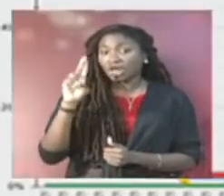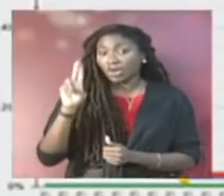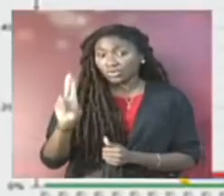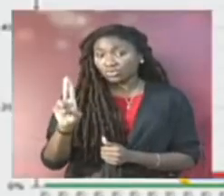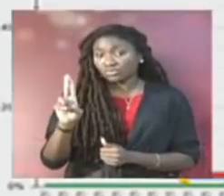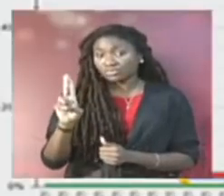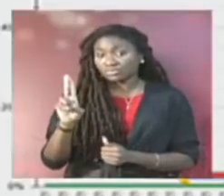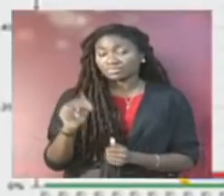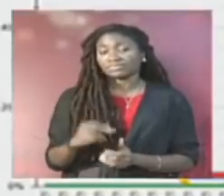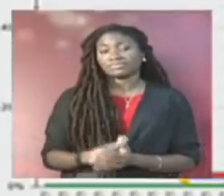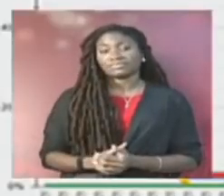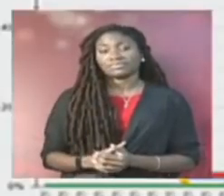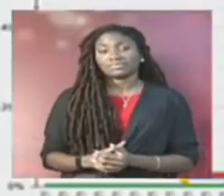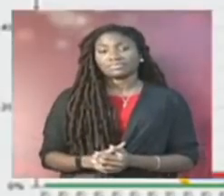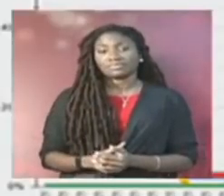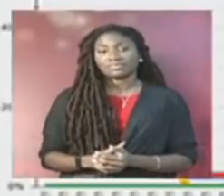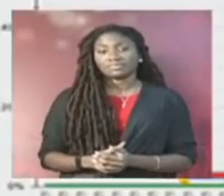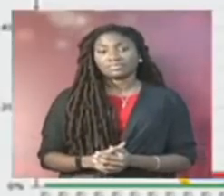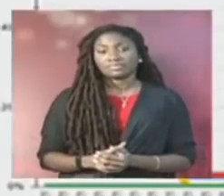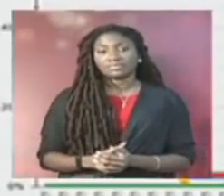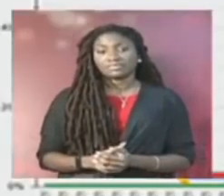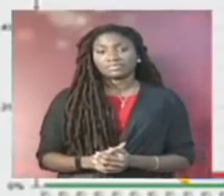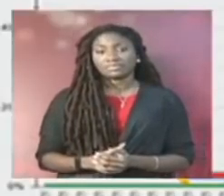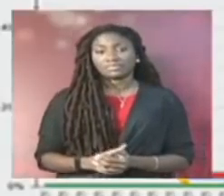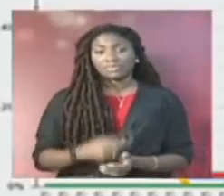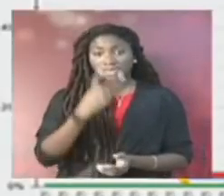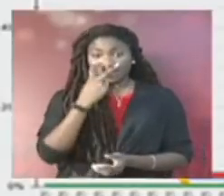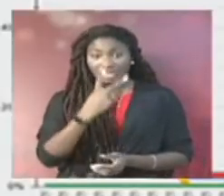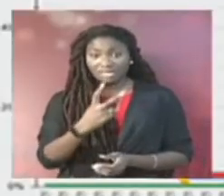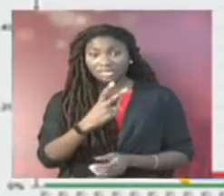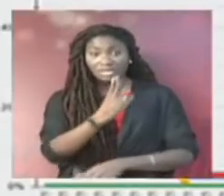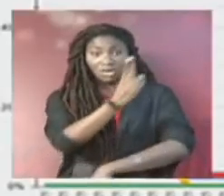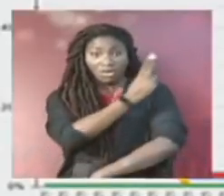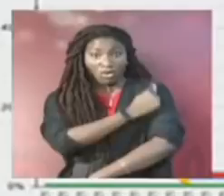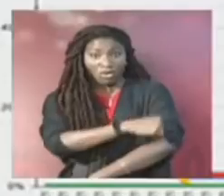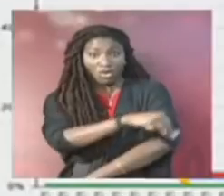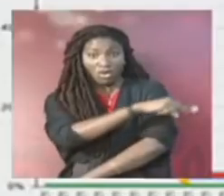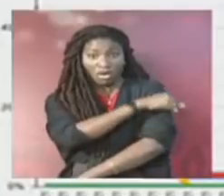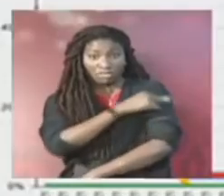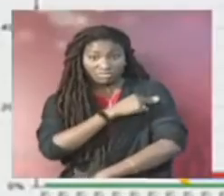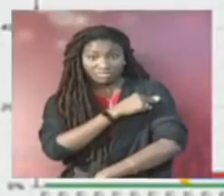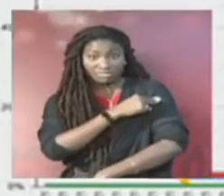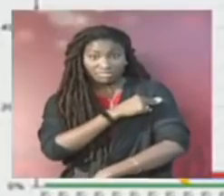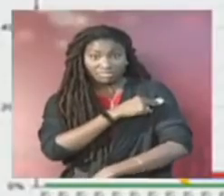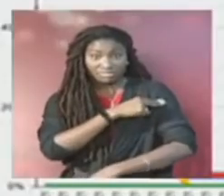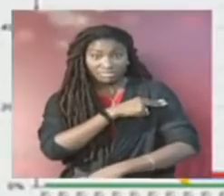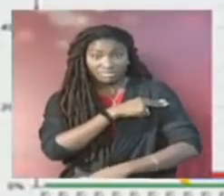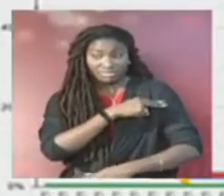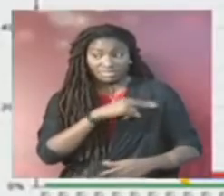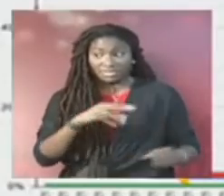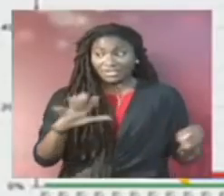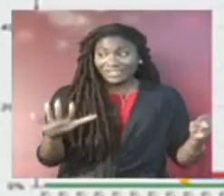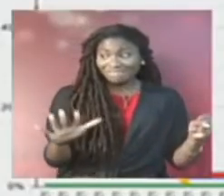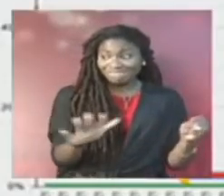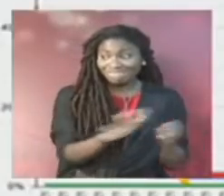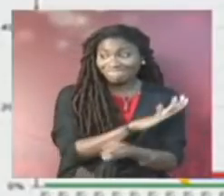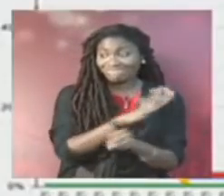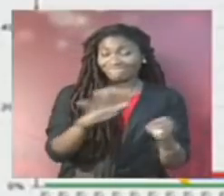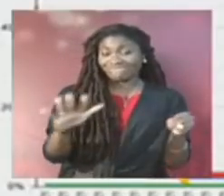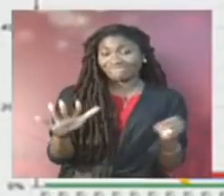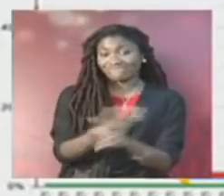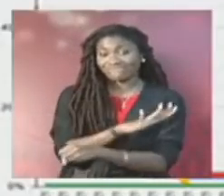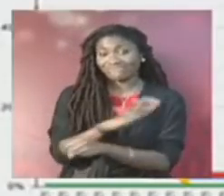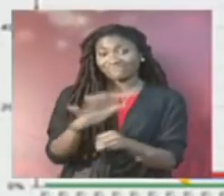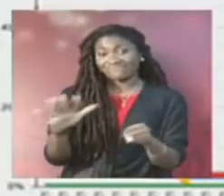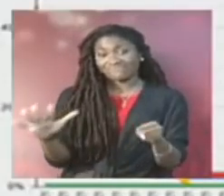the total hospital occupancy almost mirrors the ward occupancy, because the ward patients are the greatest number of persons that